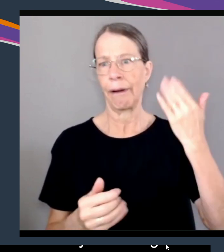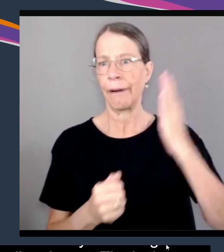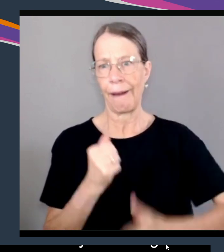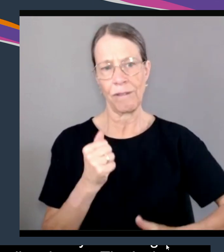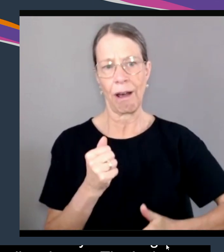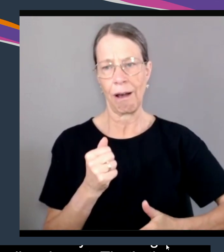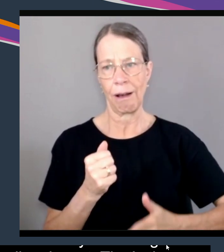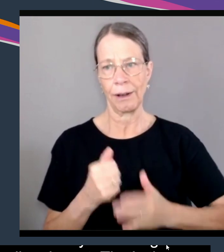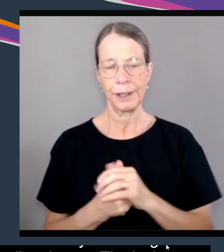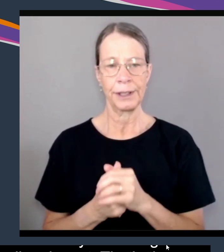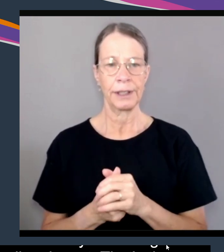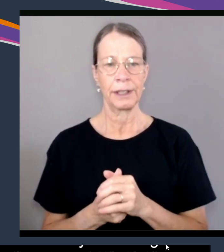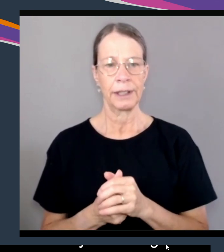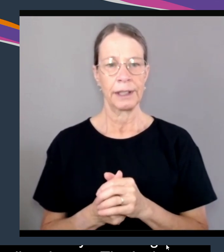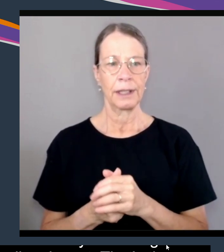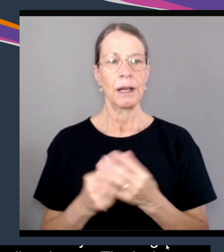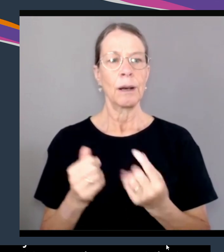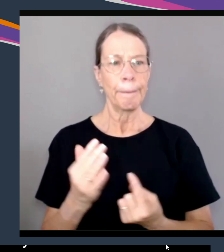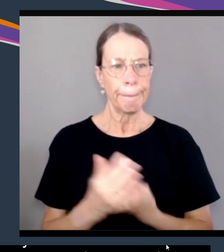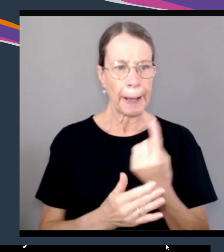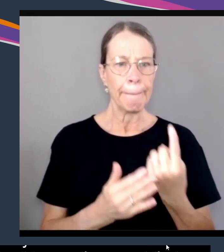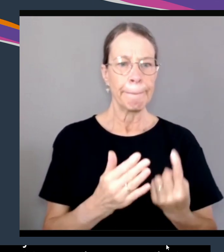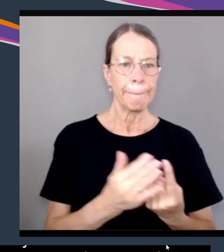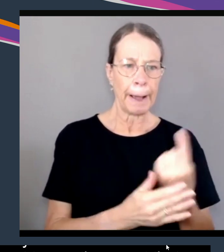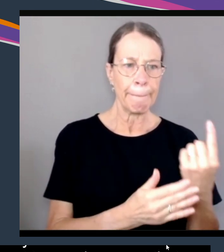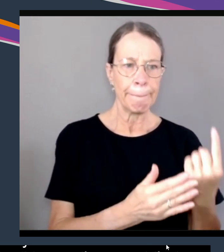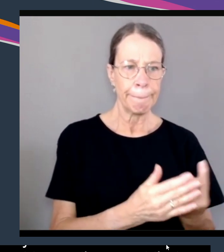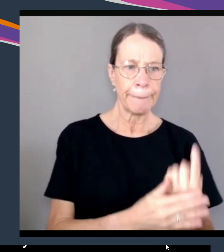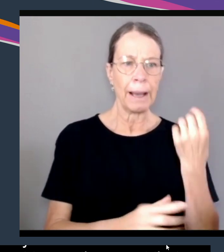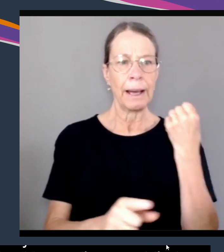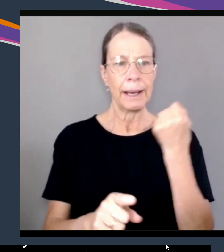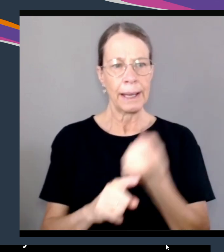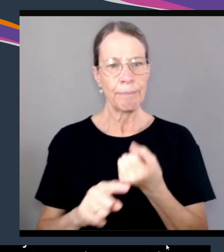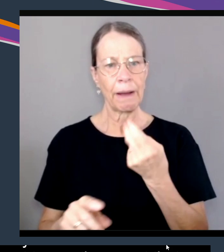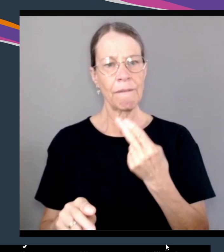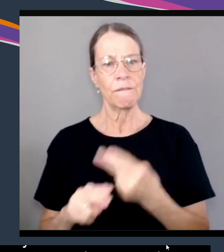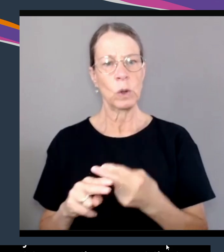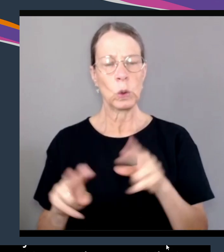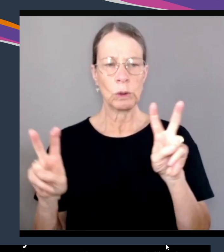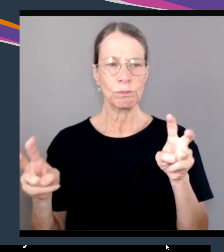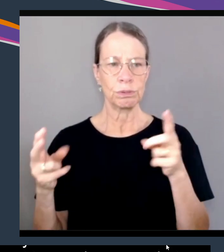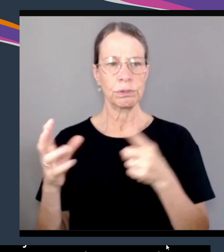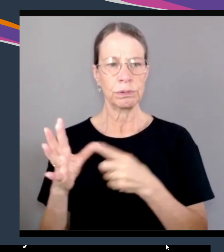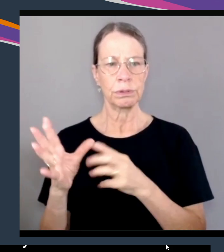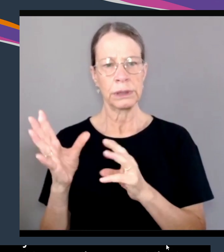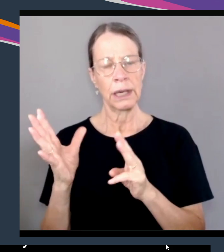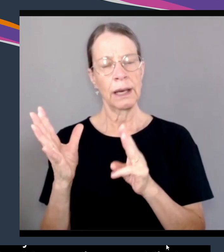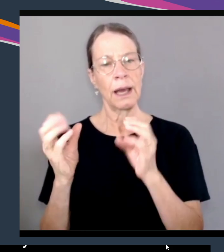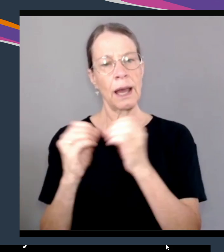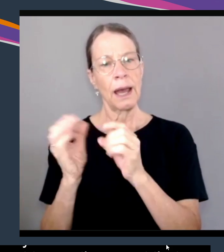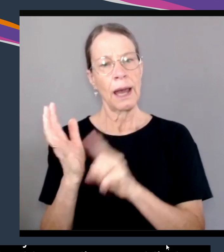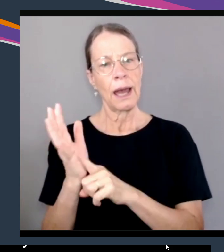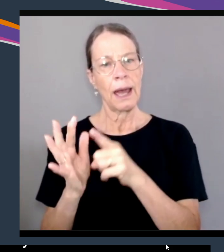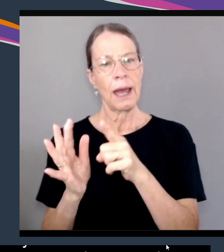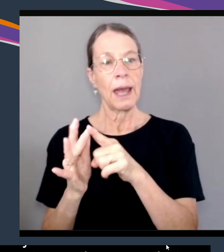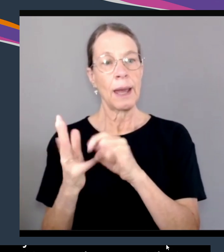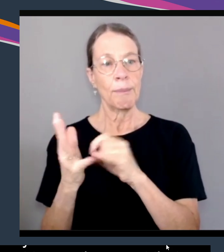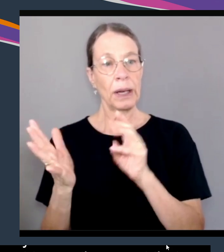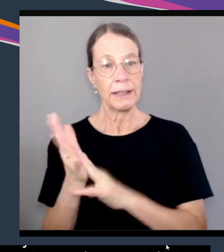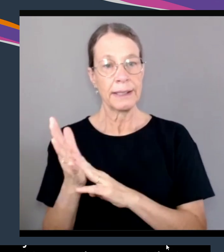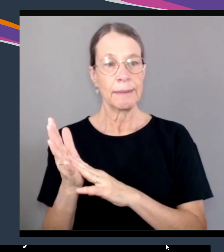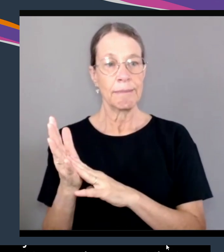the incidence and impact of ableism in the higher education sector. And